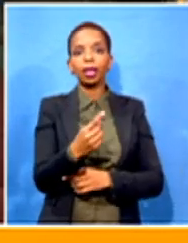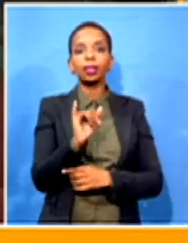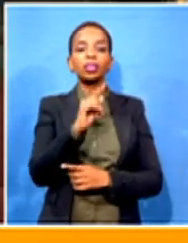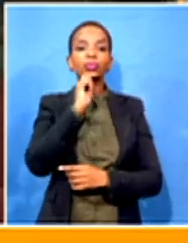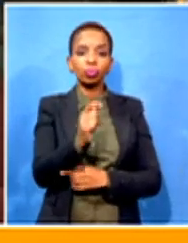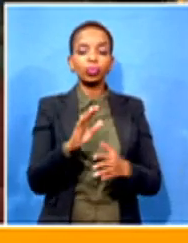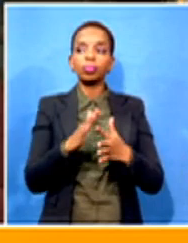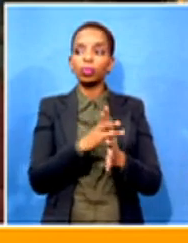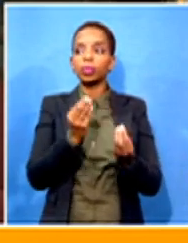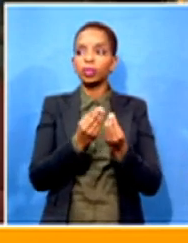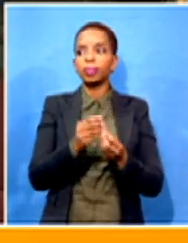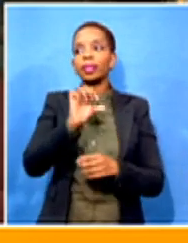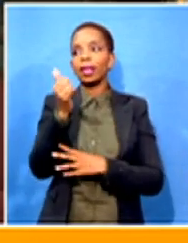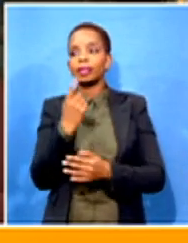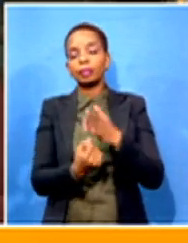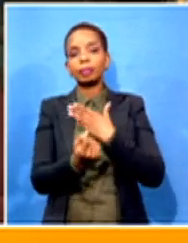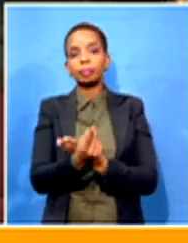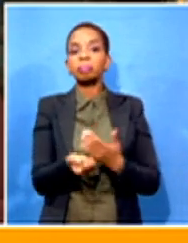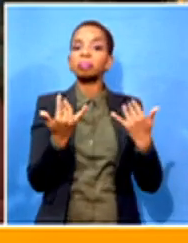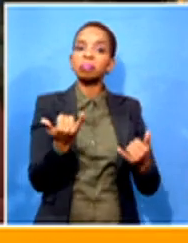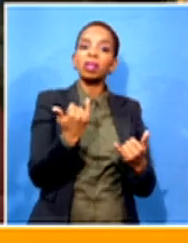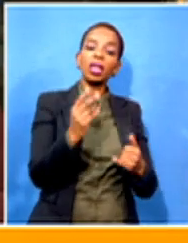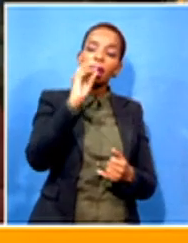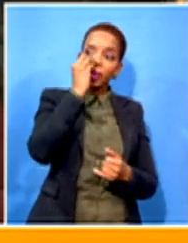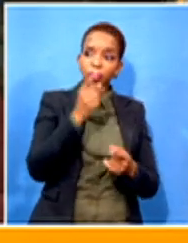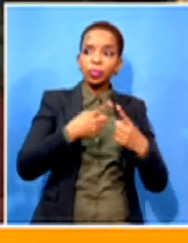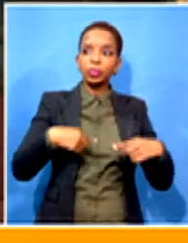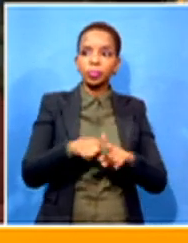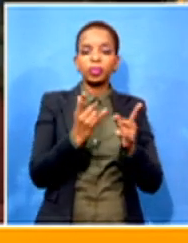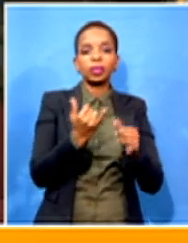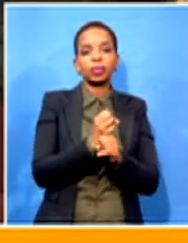I said earlier, we've got to stop talking because you've got to bring us the news. So here we go. This is it. Let's bring the news.